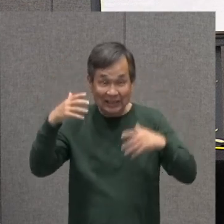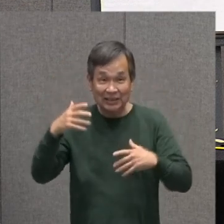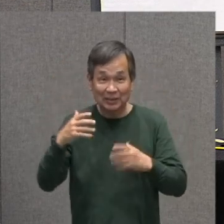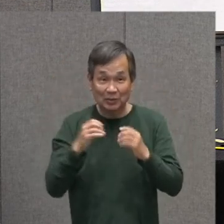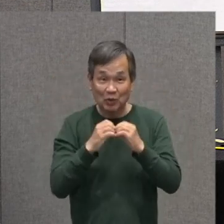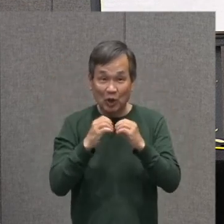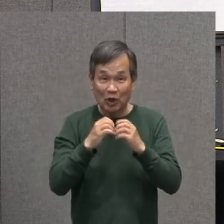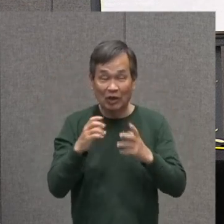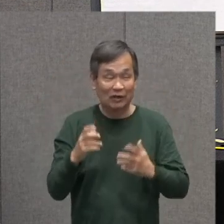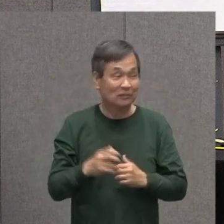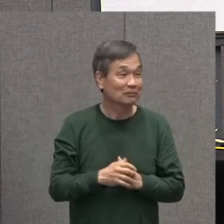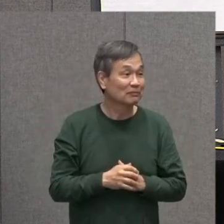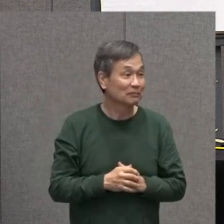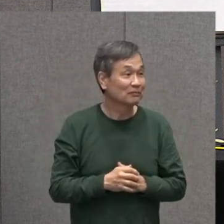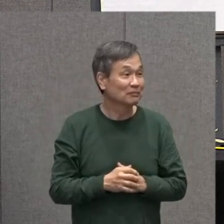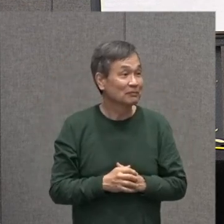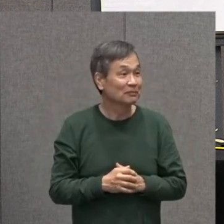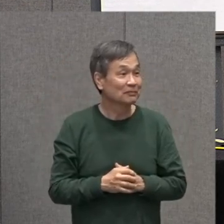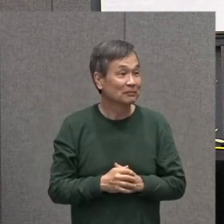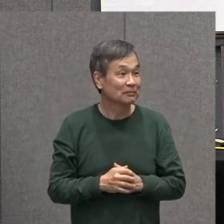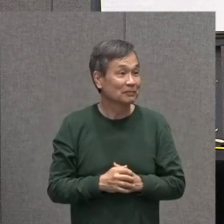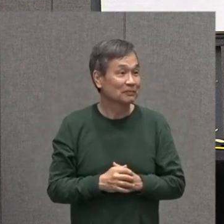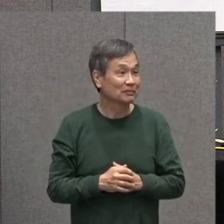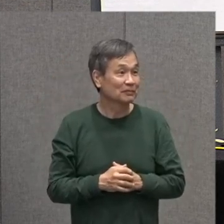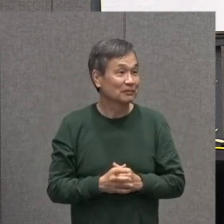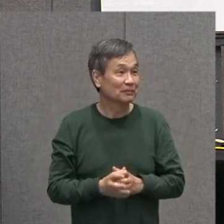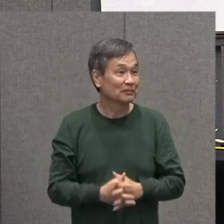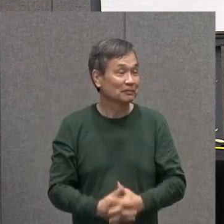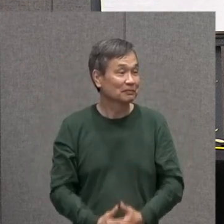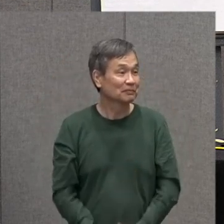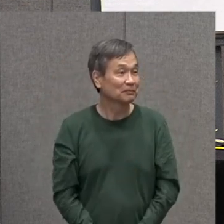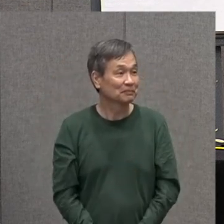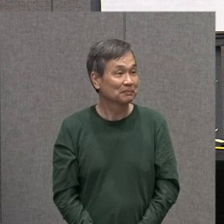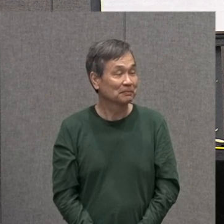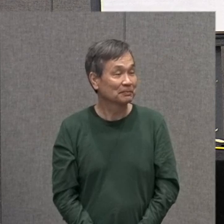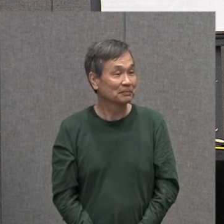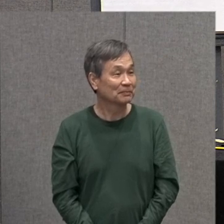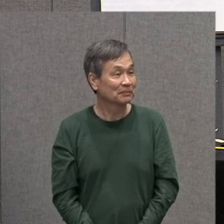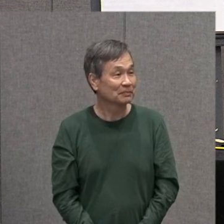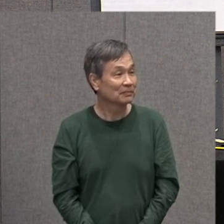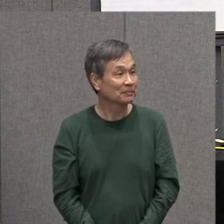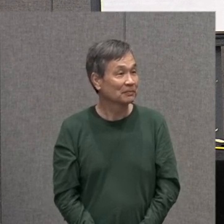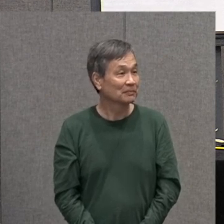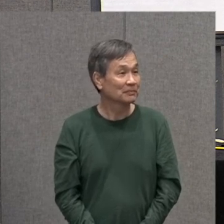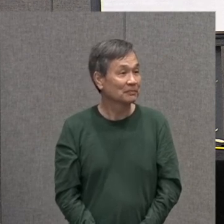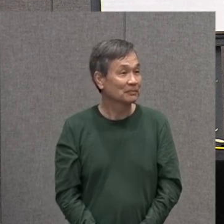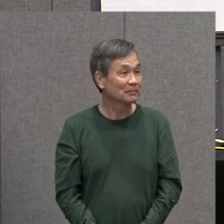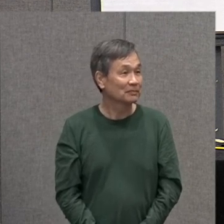lost my curl. That's okay. I'll make another one.